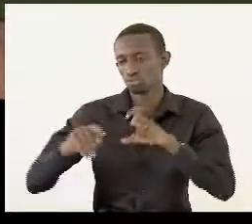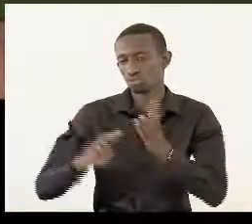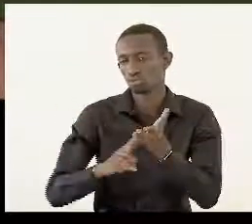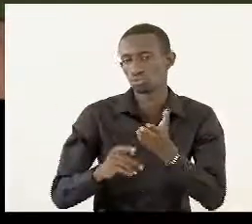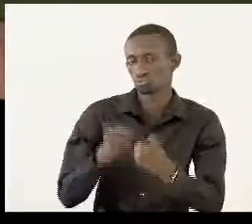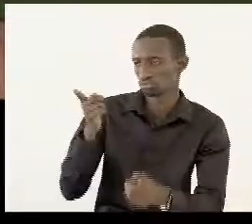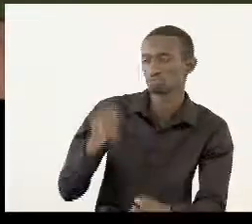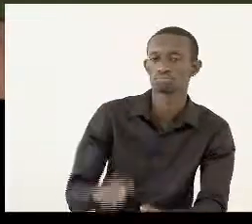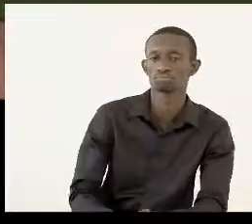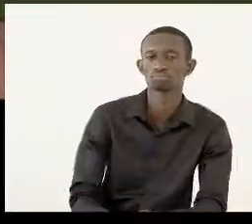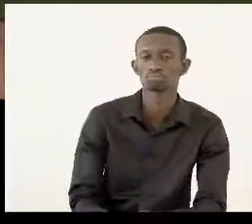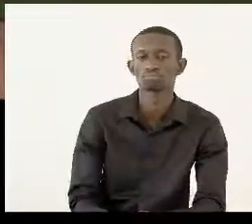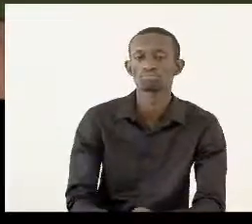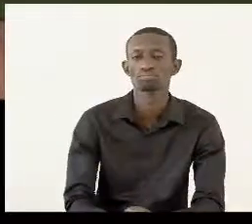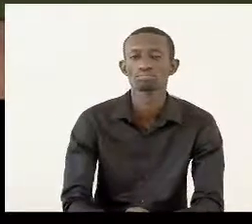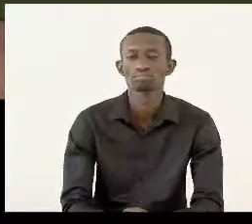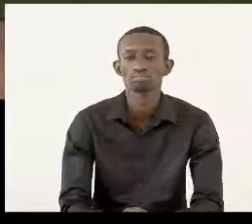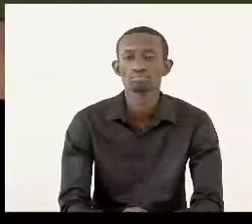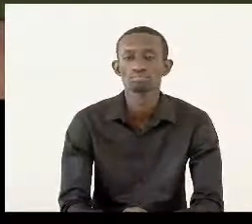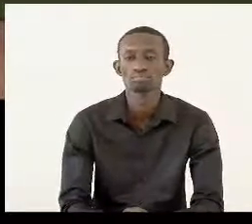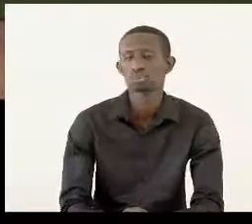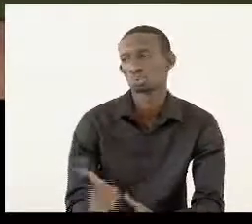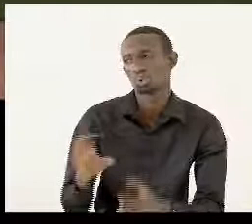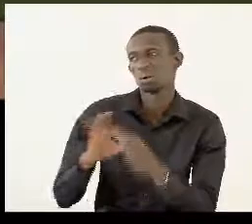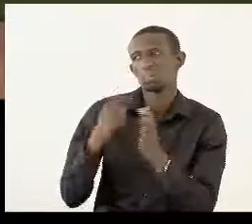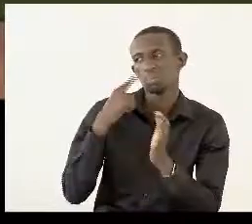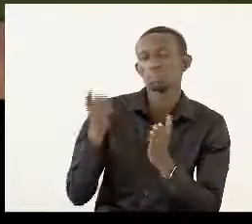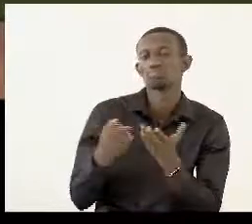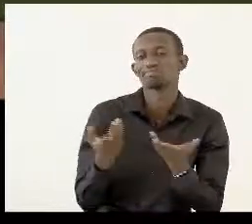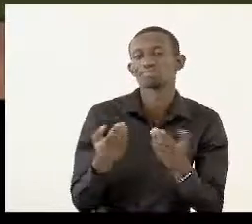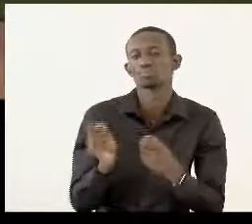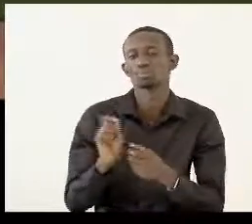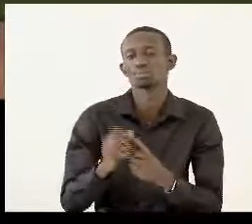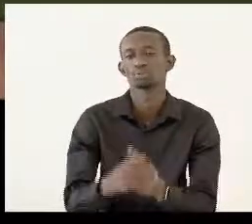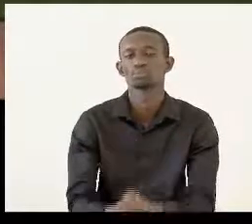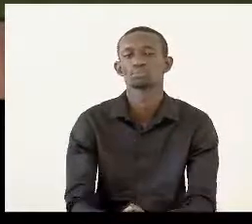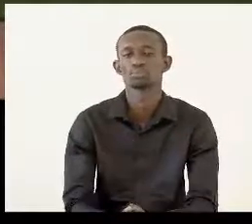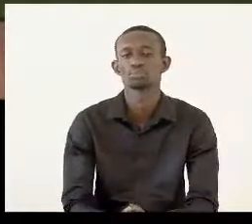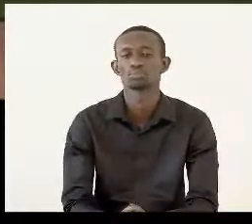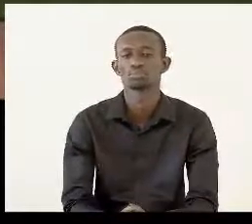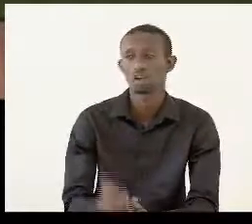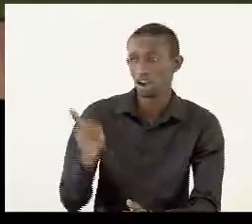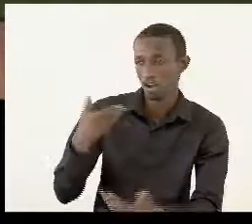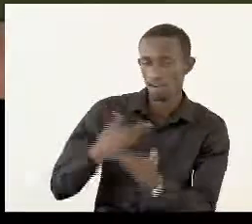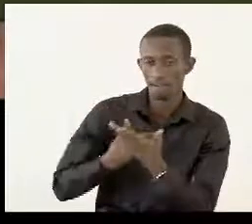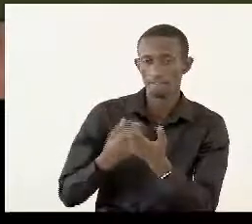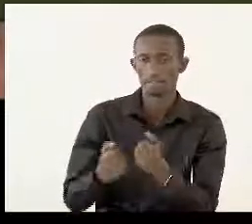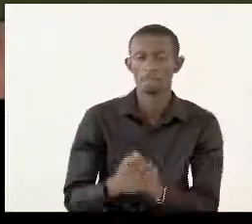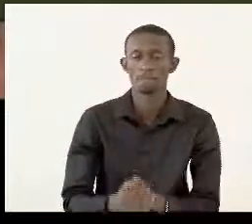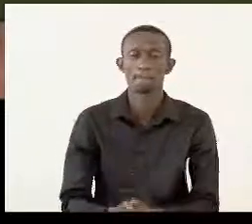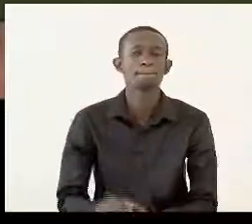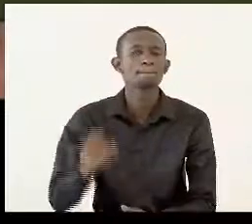or the general equation you can use. You can refer to this one and complete it. And what we get